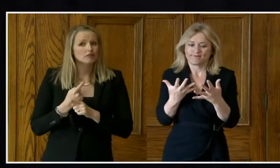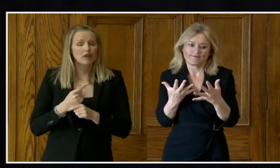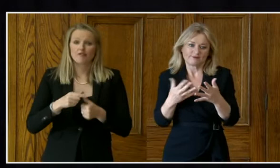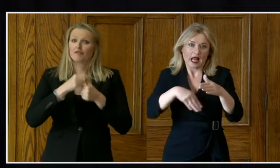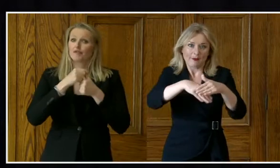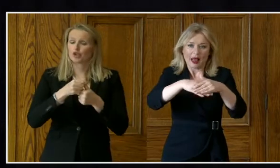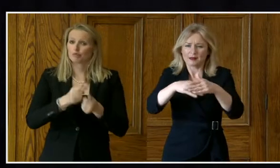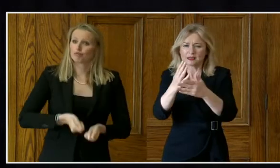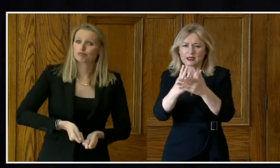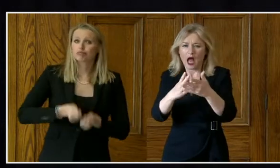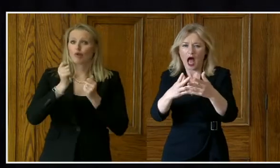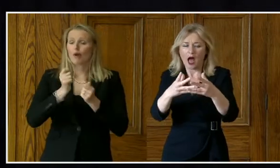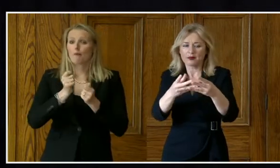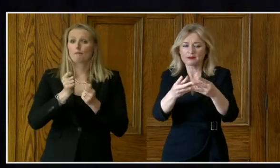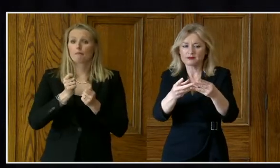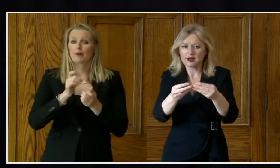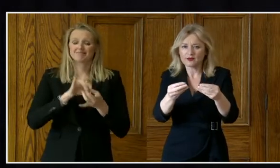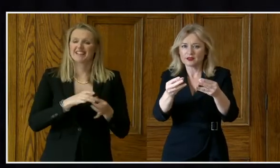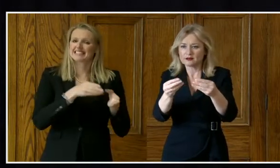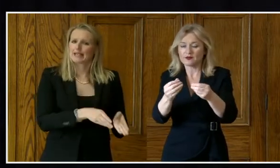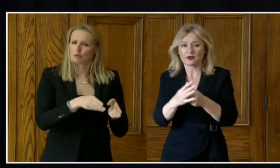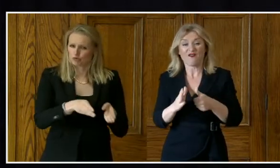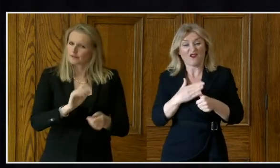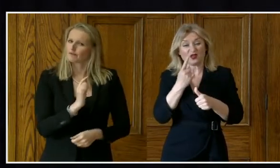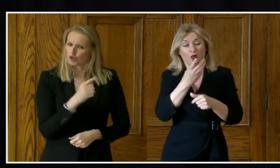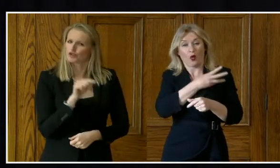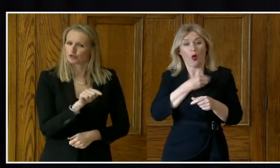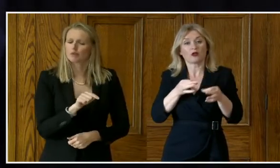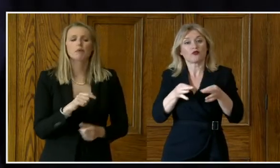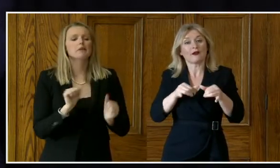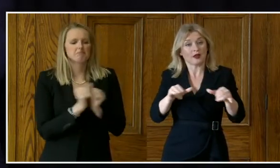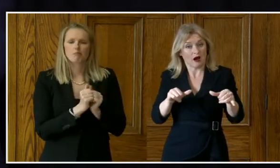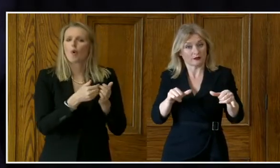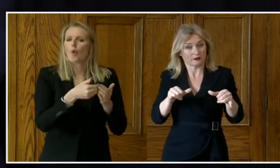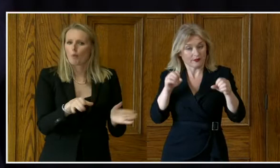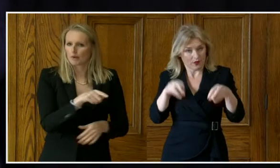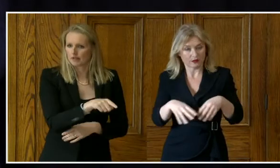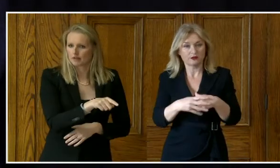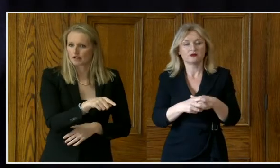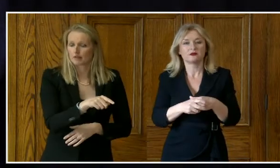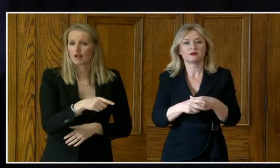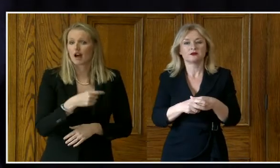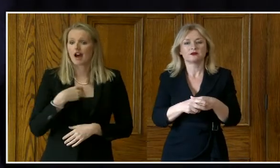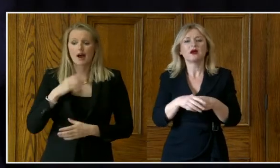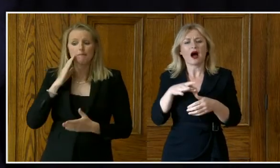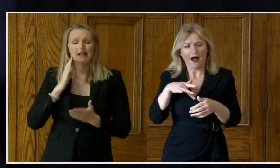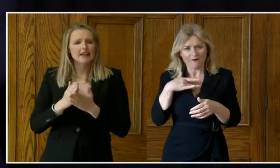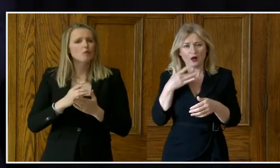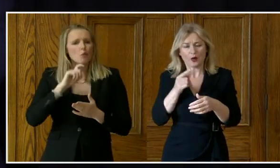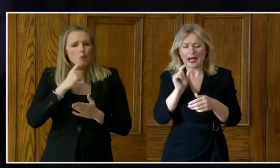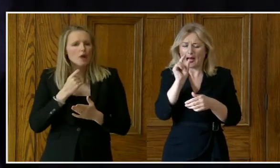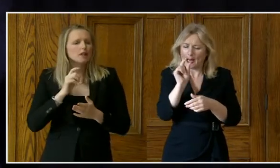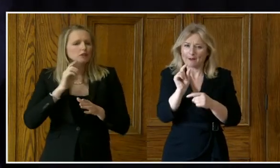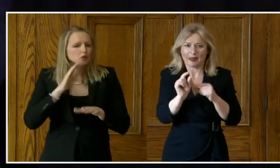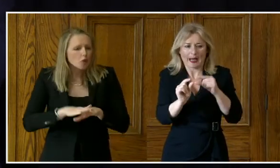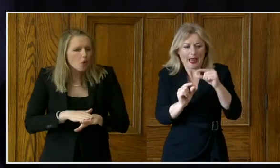carried out was the cemeteries, obviously. And I believe that we can move forward in a graduated